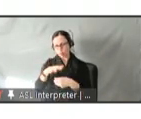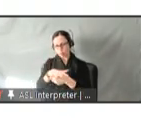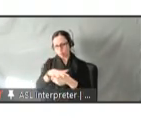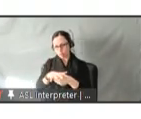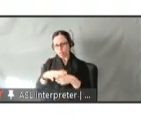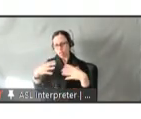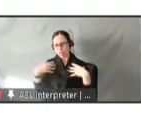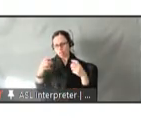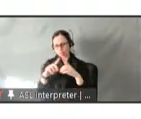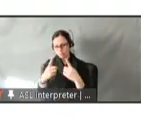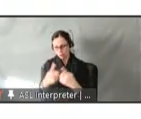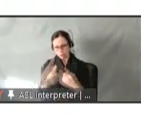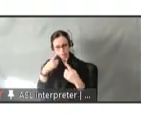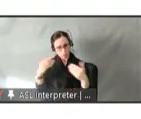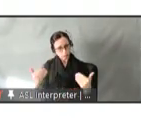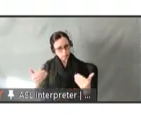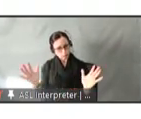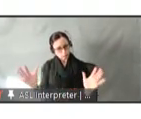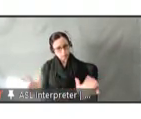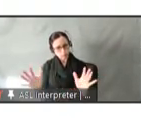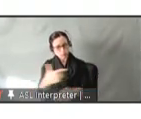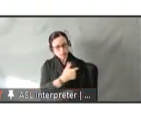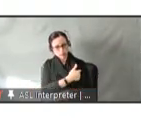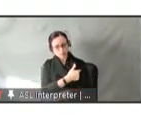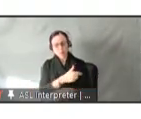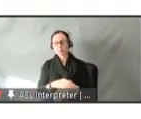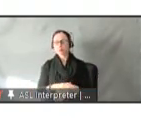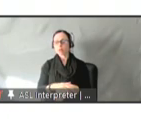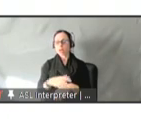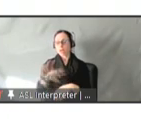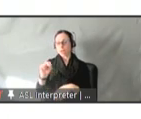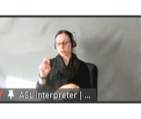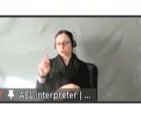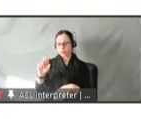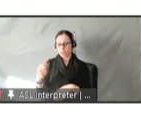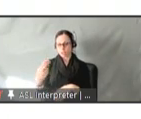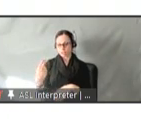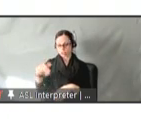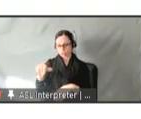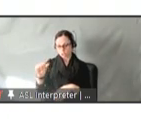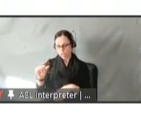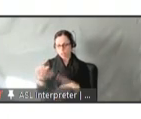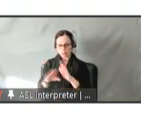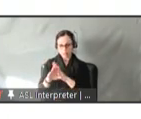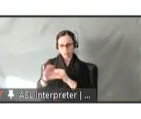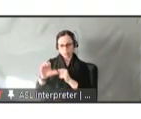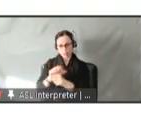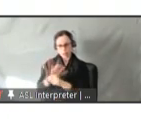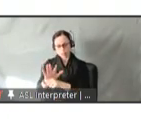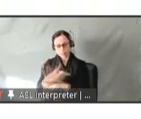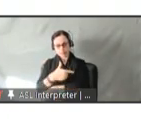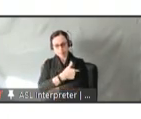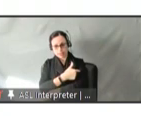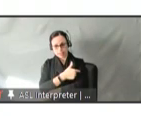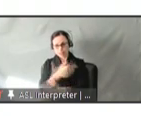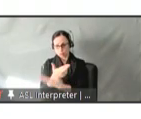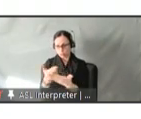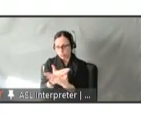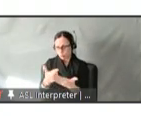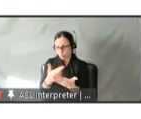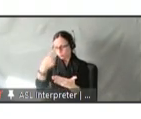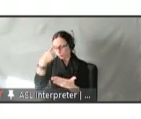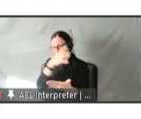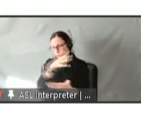uptake. And as part of this project, NRHA developed a COVID-19 vaccines resources for rural